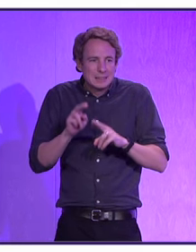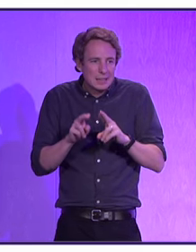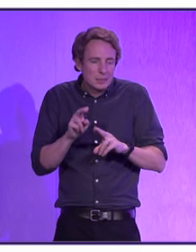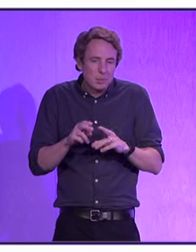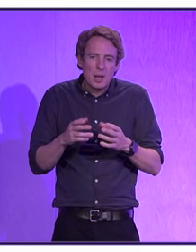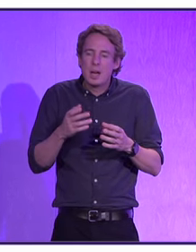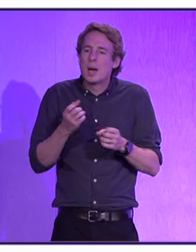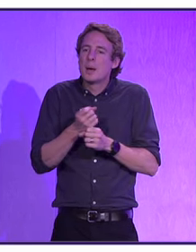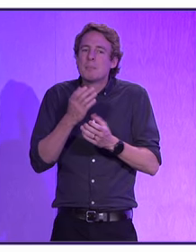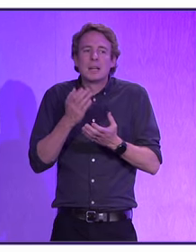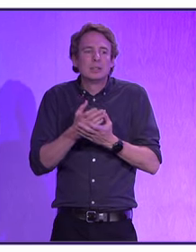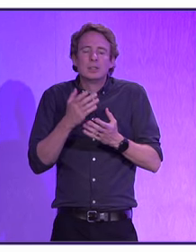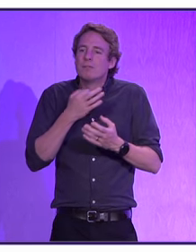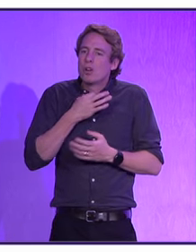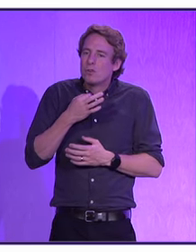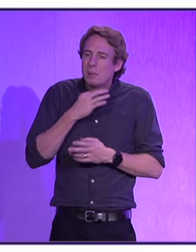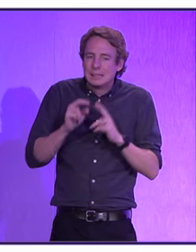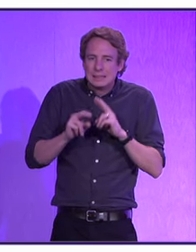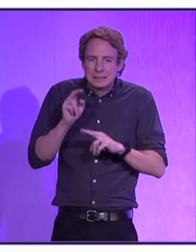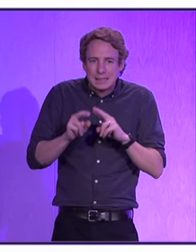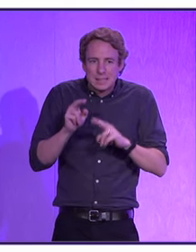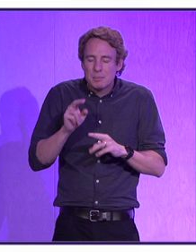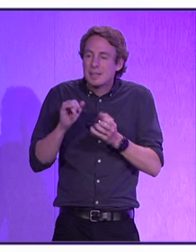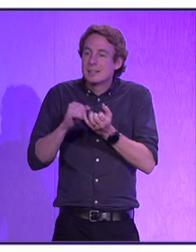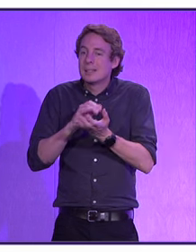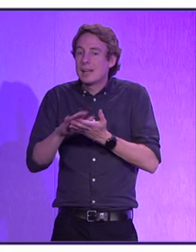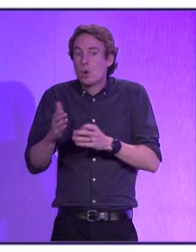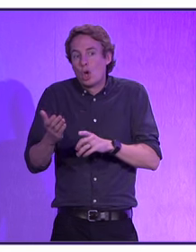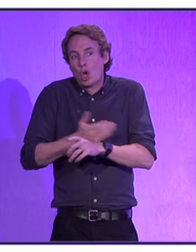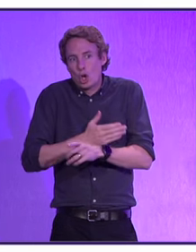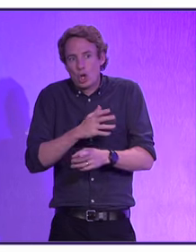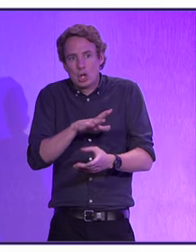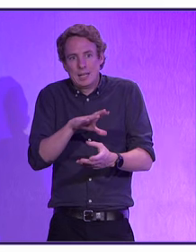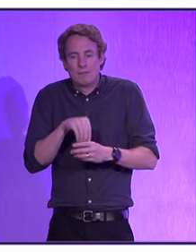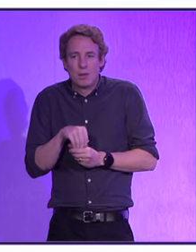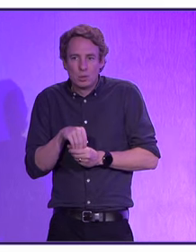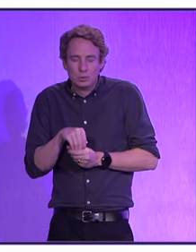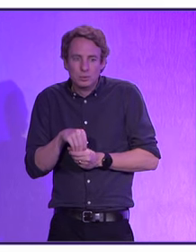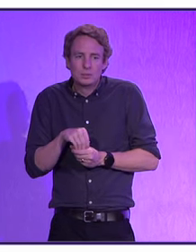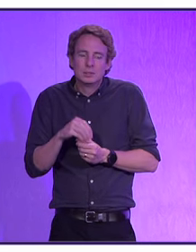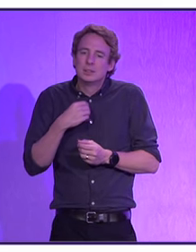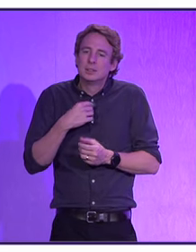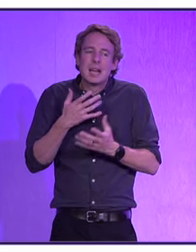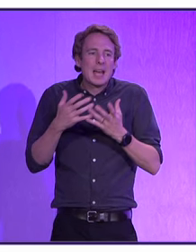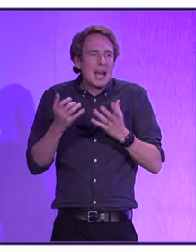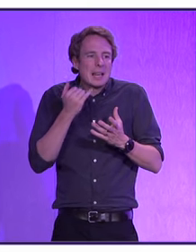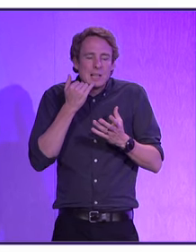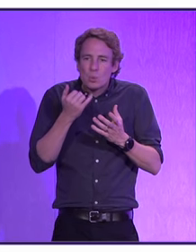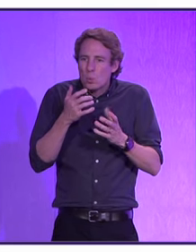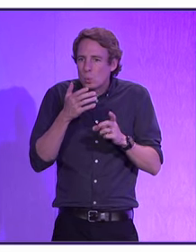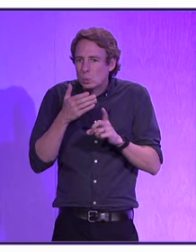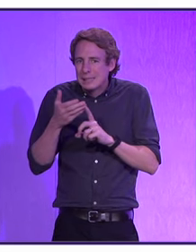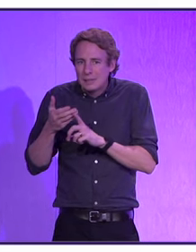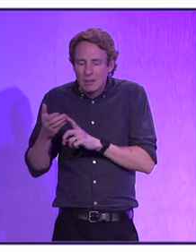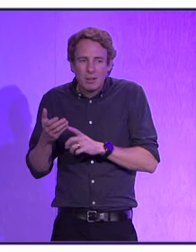security assessment, right? You conduct a vulnerability assessment, involve stakeholders early, right? Highlight cost